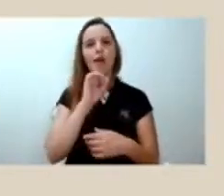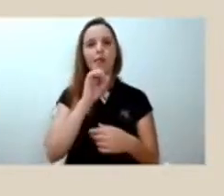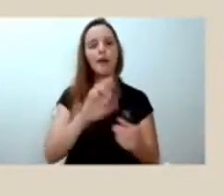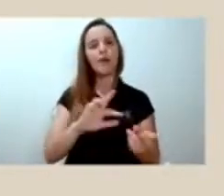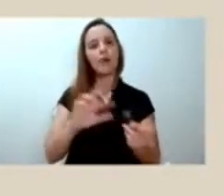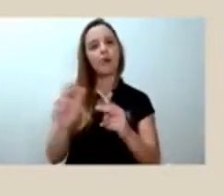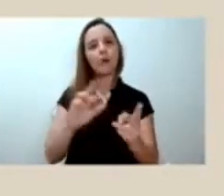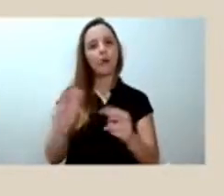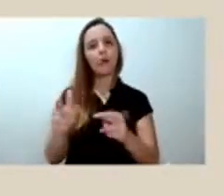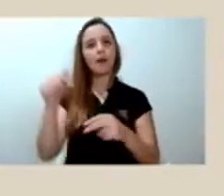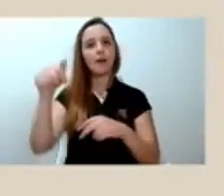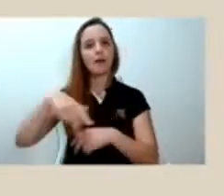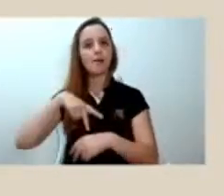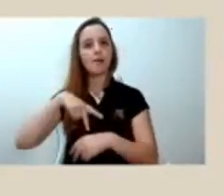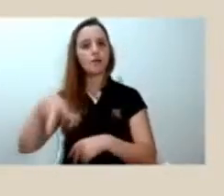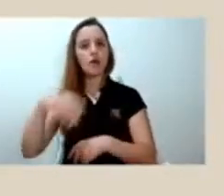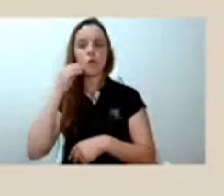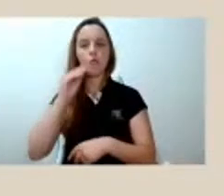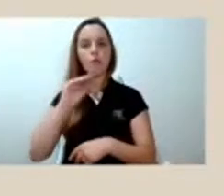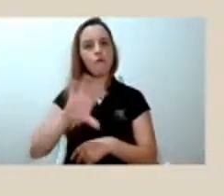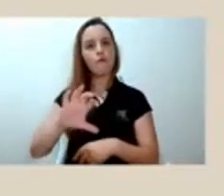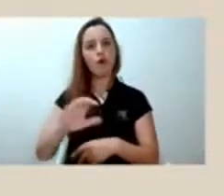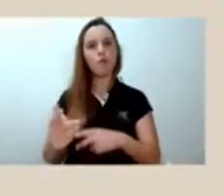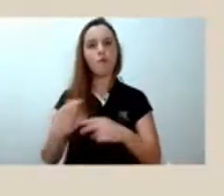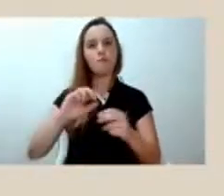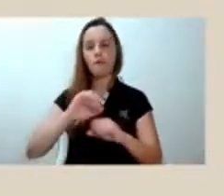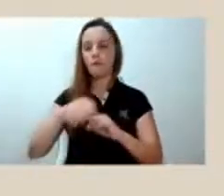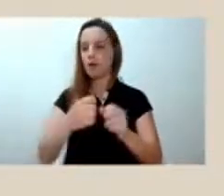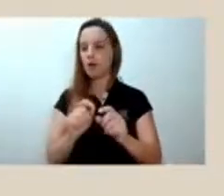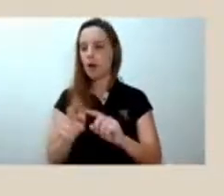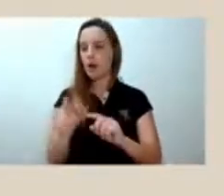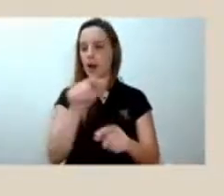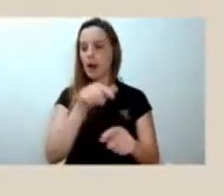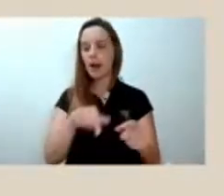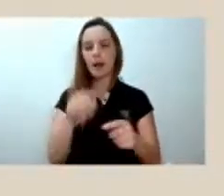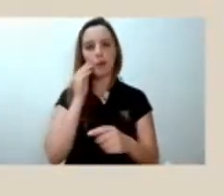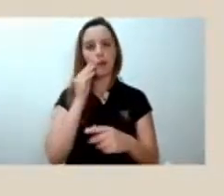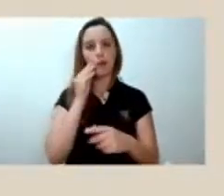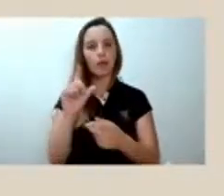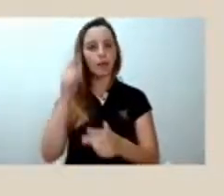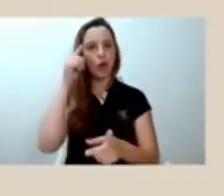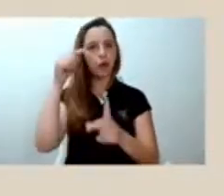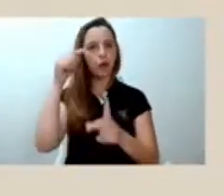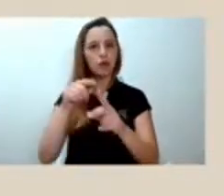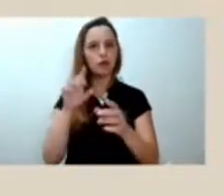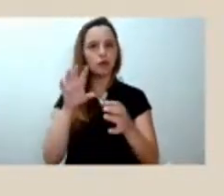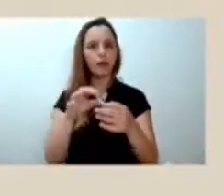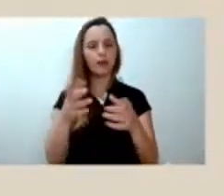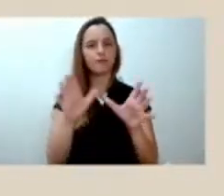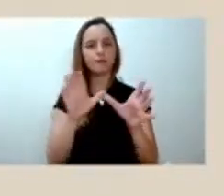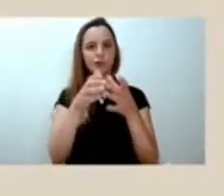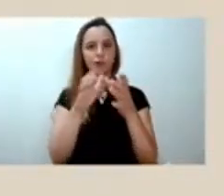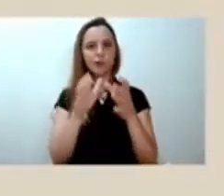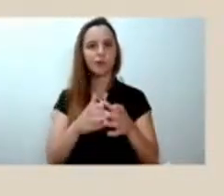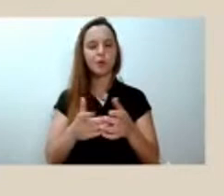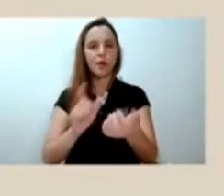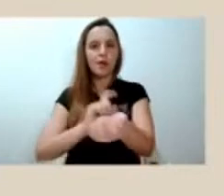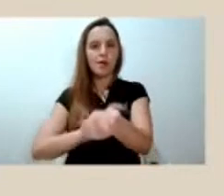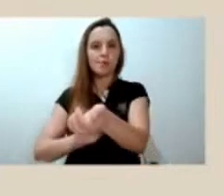interested in understanding how the processes behind the categorization of ethno-racial